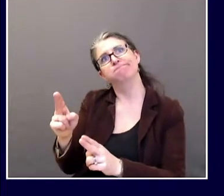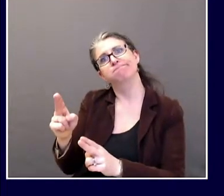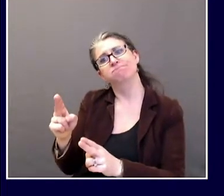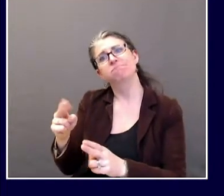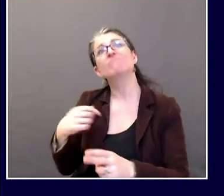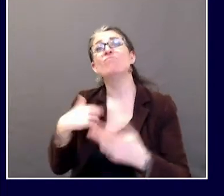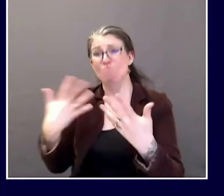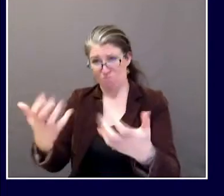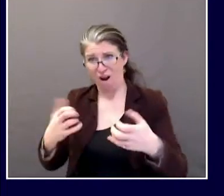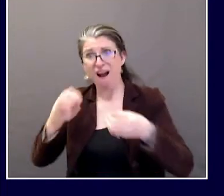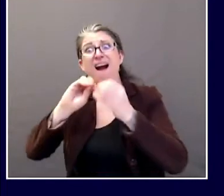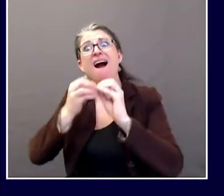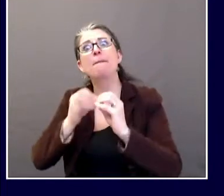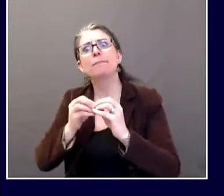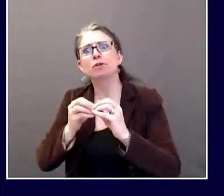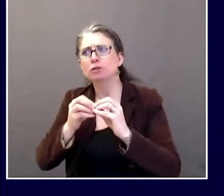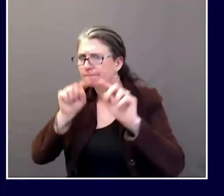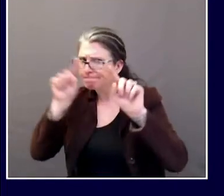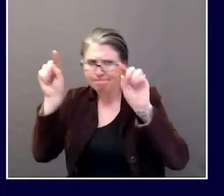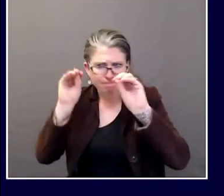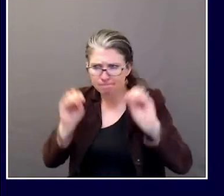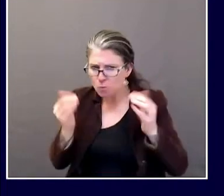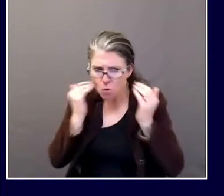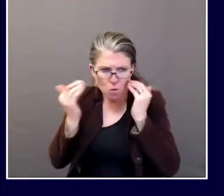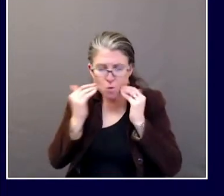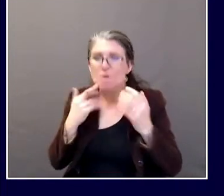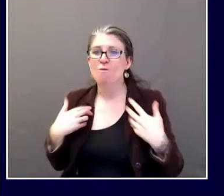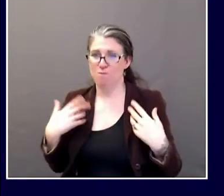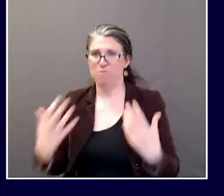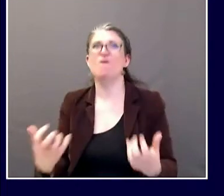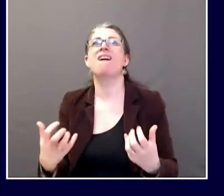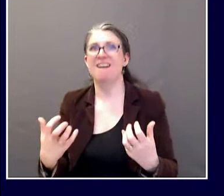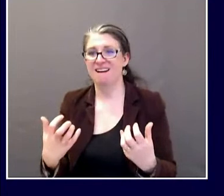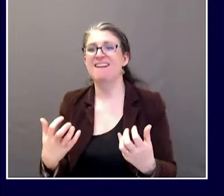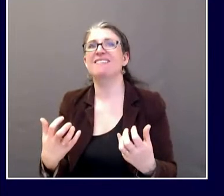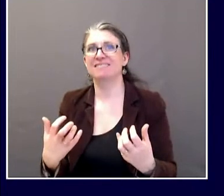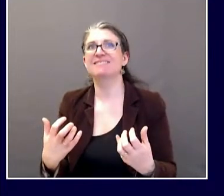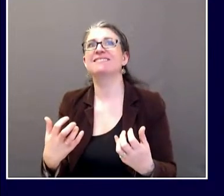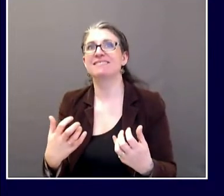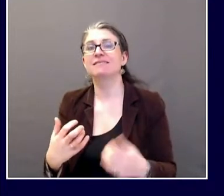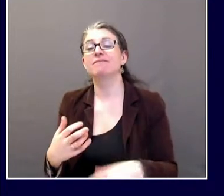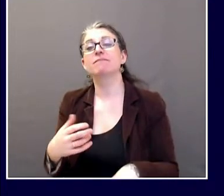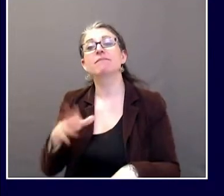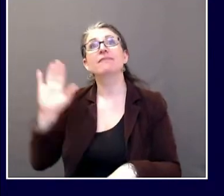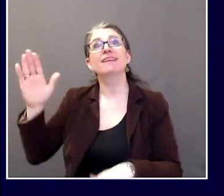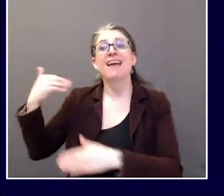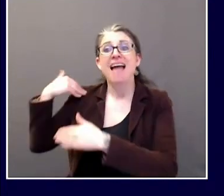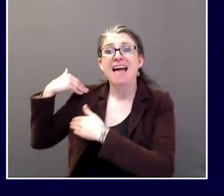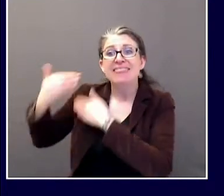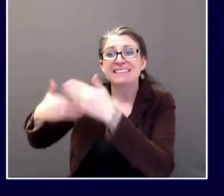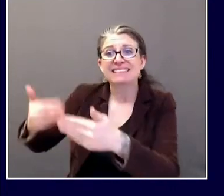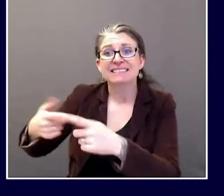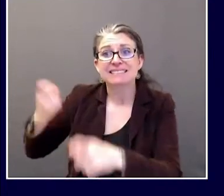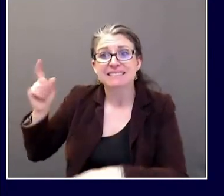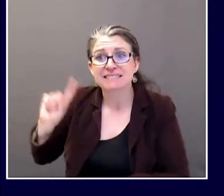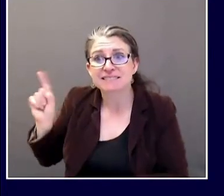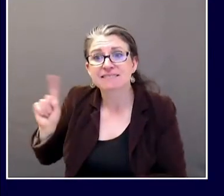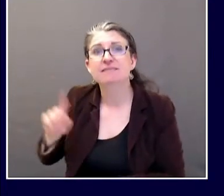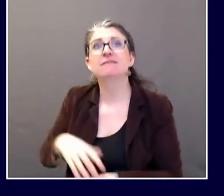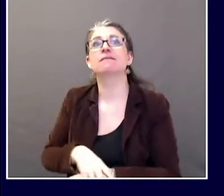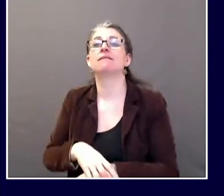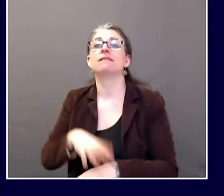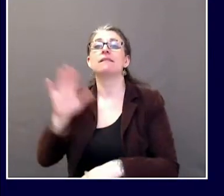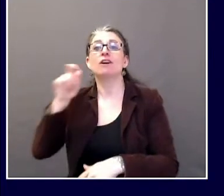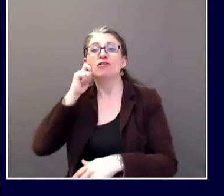gender, location, etc. Right now, how we portray those data, and we're hoping to have that up on our website